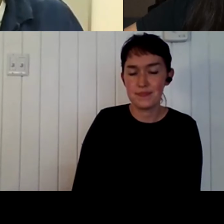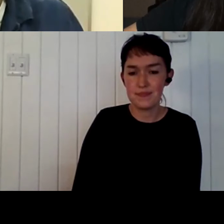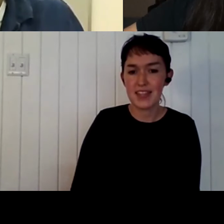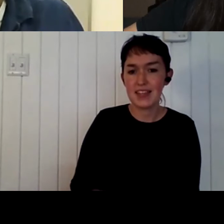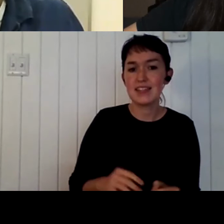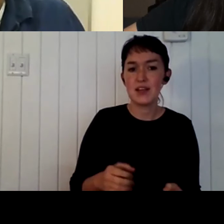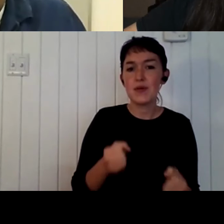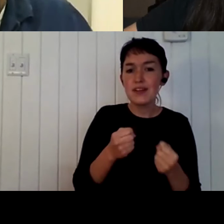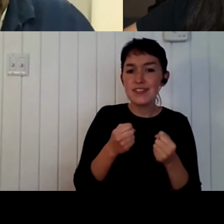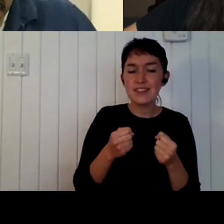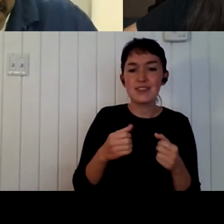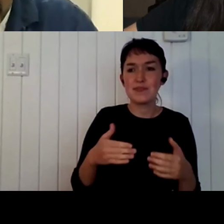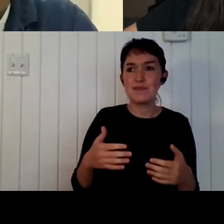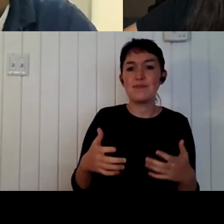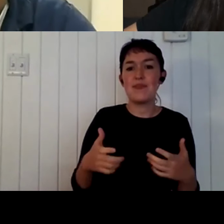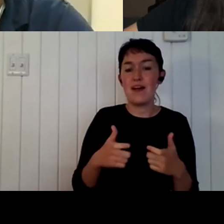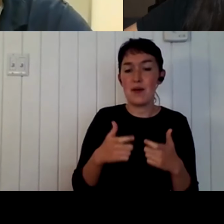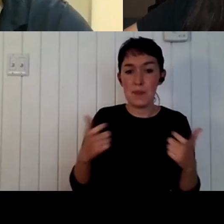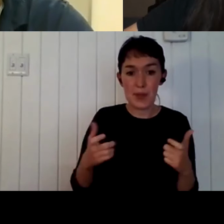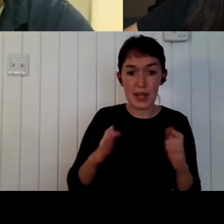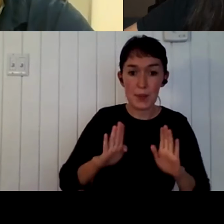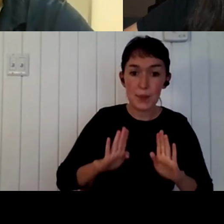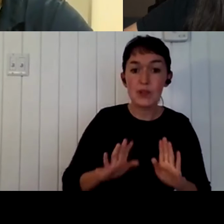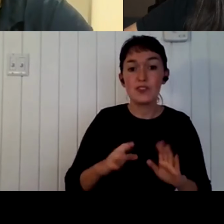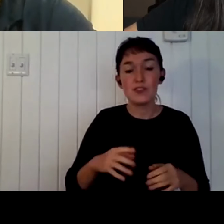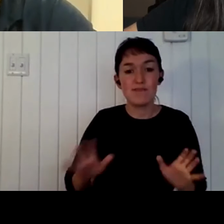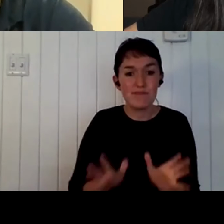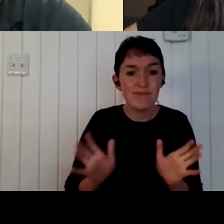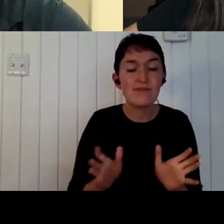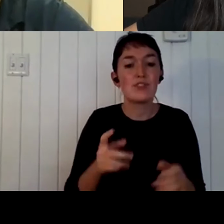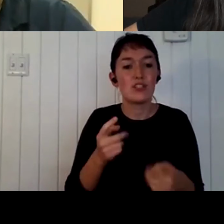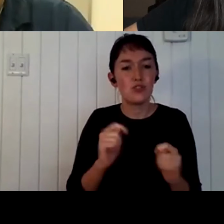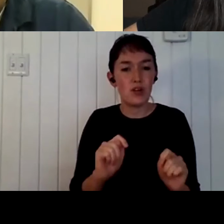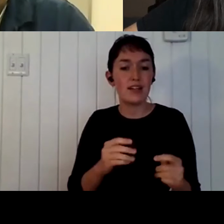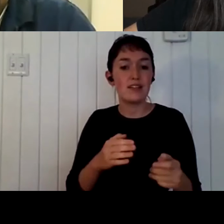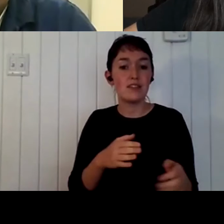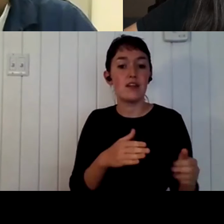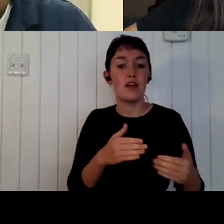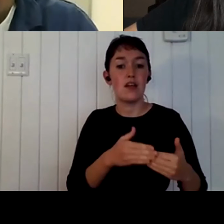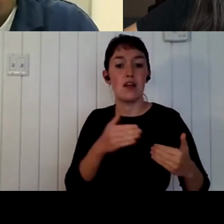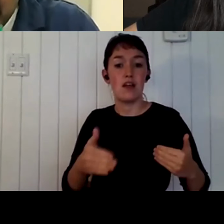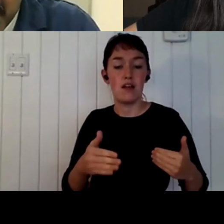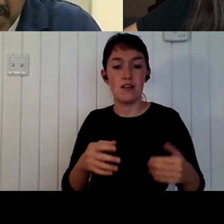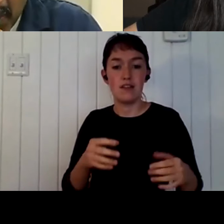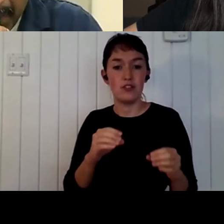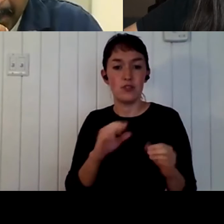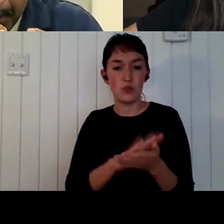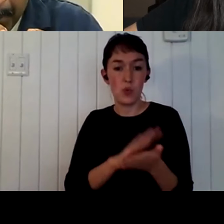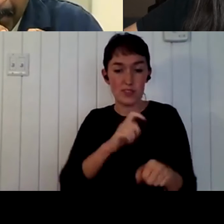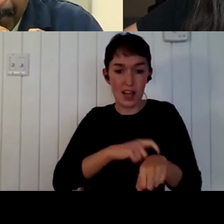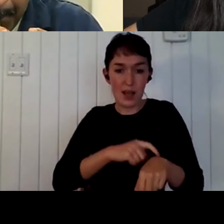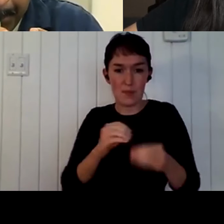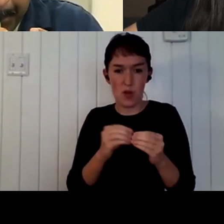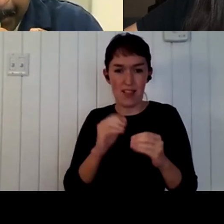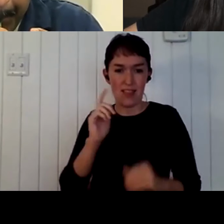sort of move school time, start times a little later, particularly because, I showed you those in